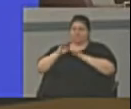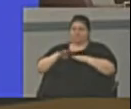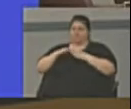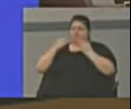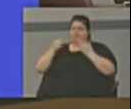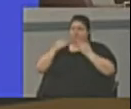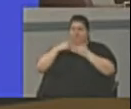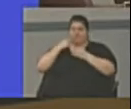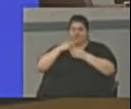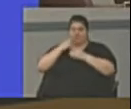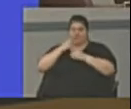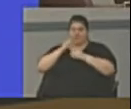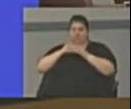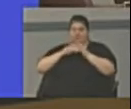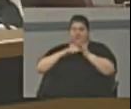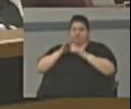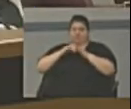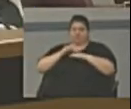at 8:01.